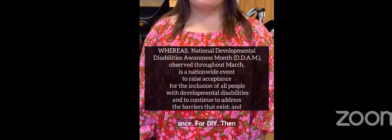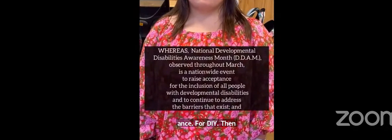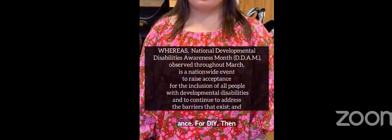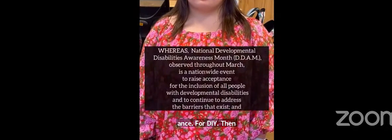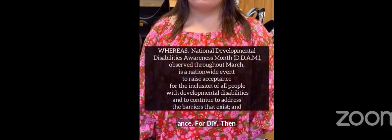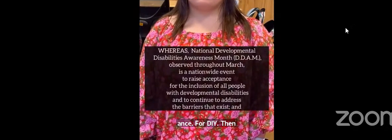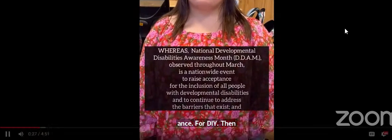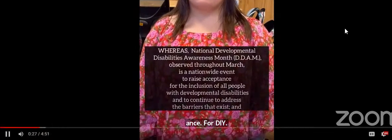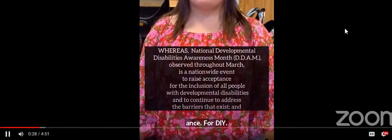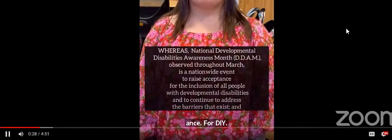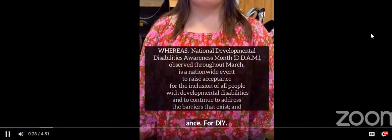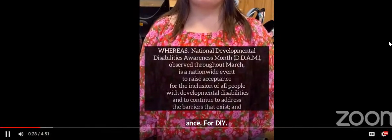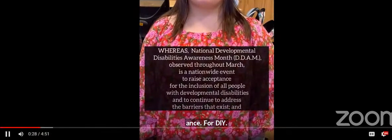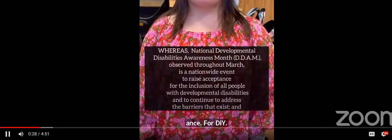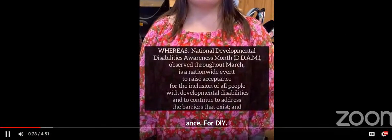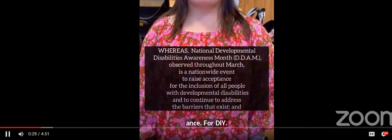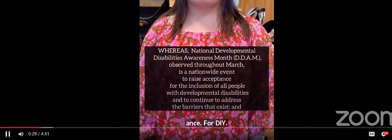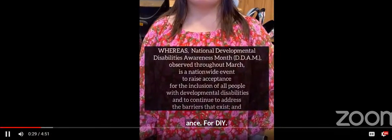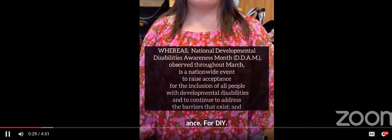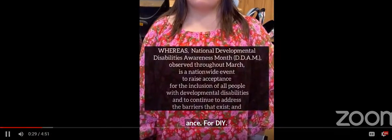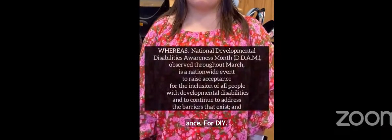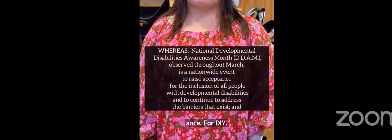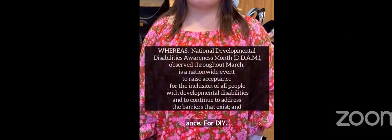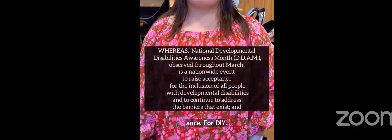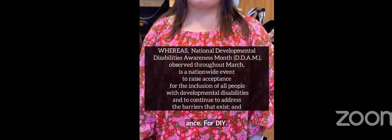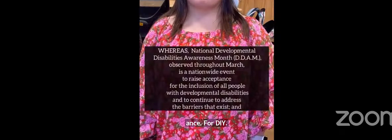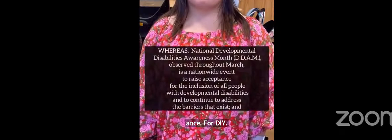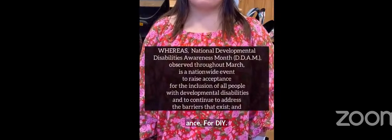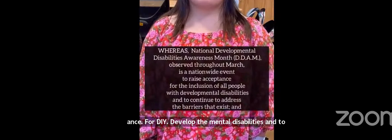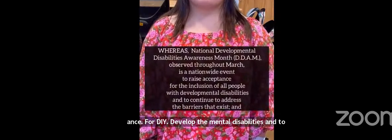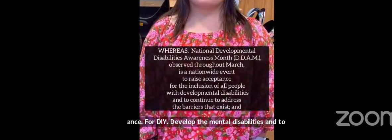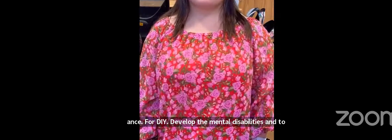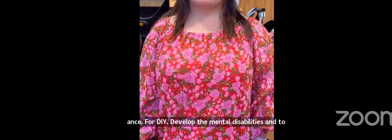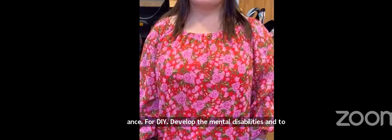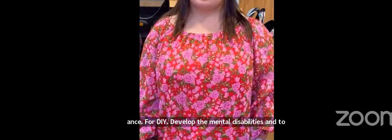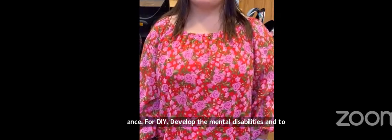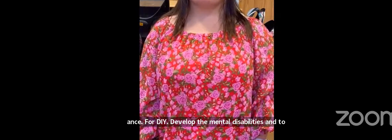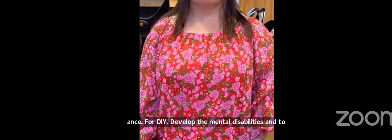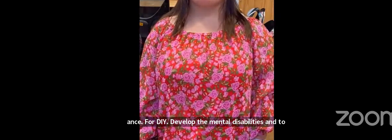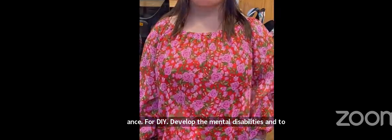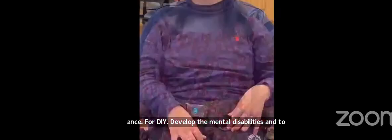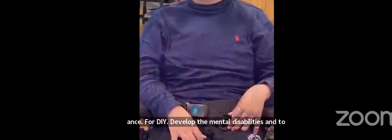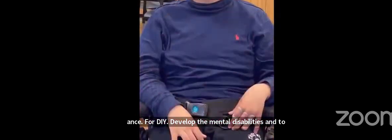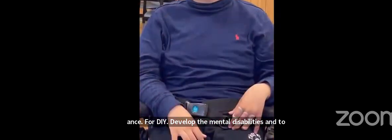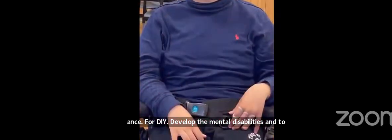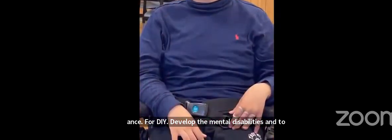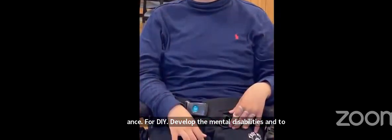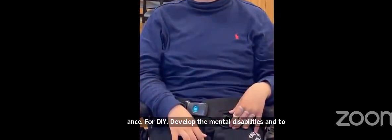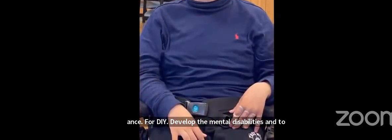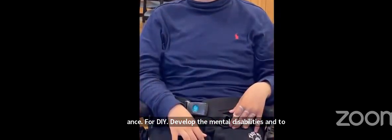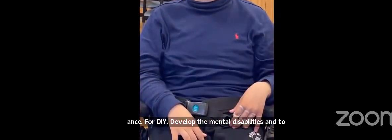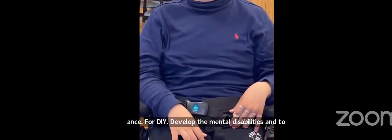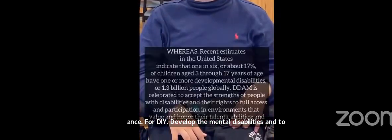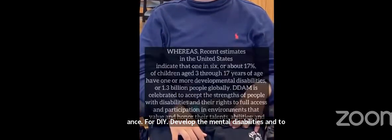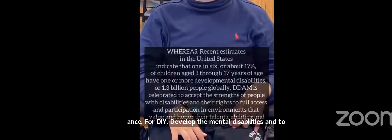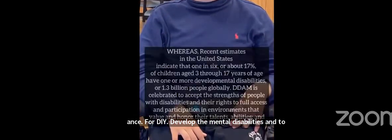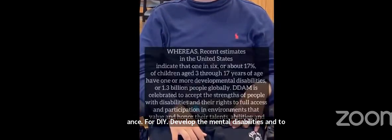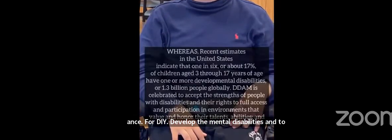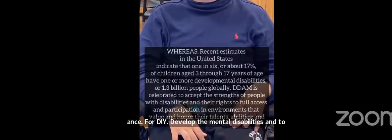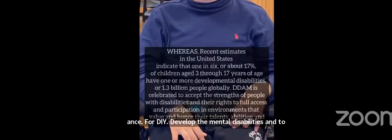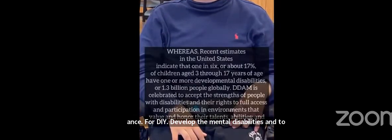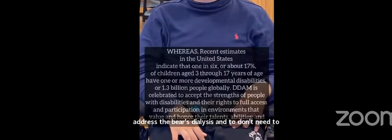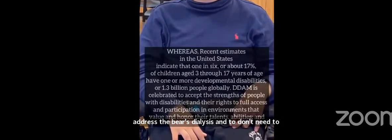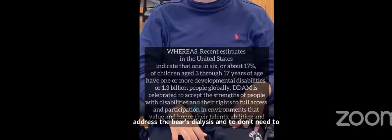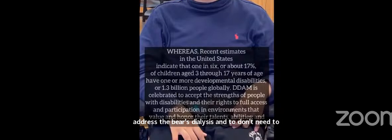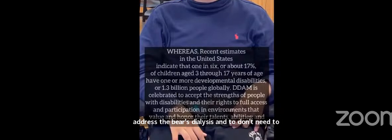developmental disabilities and to continue to address the better statistics. And whereas recent estimates